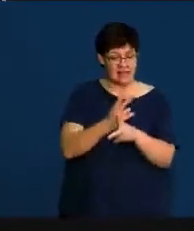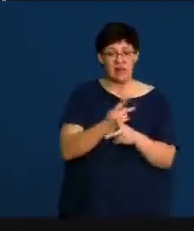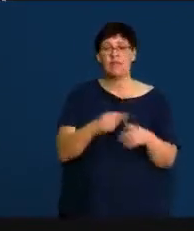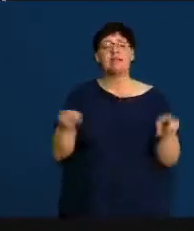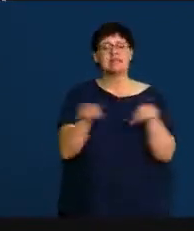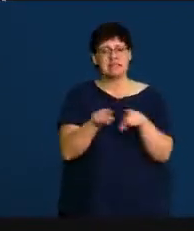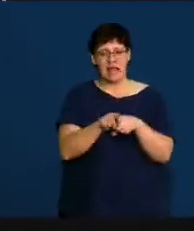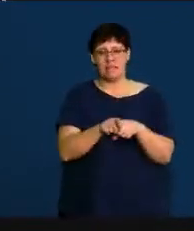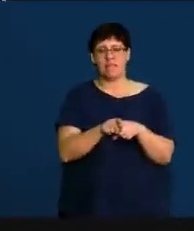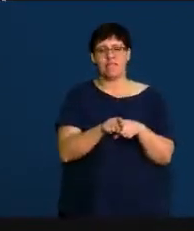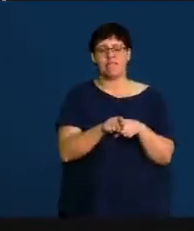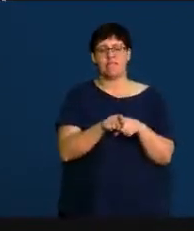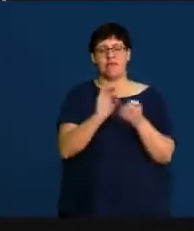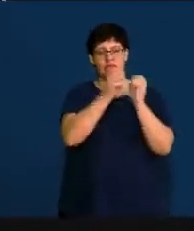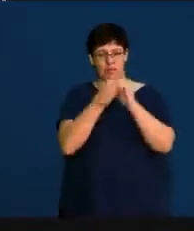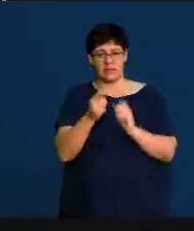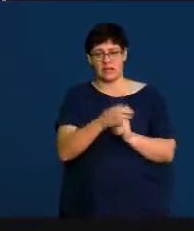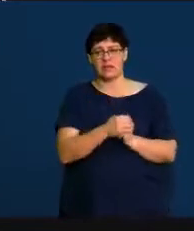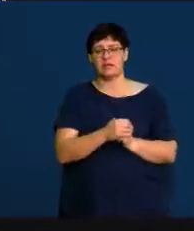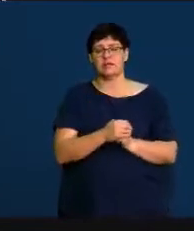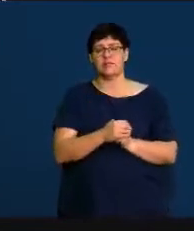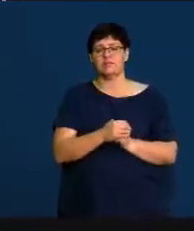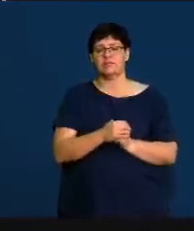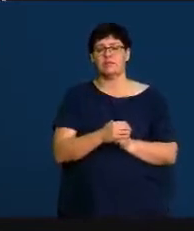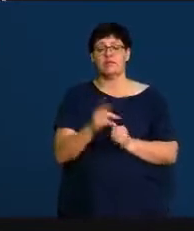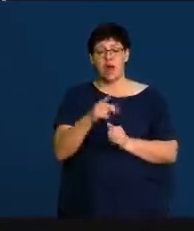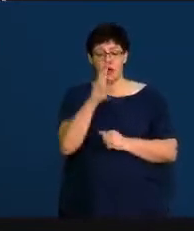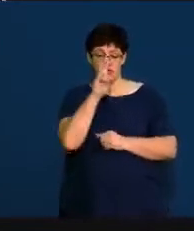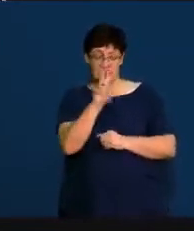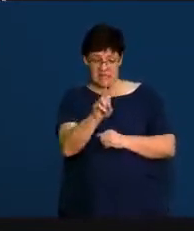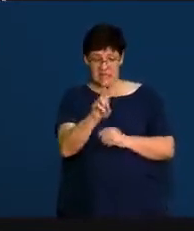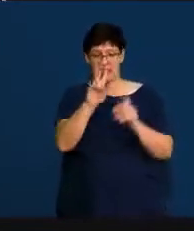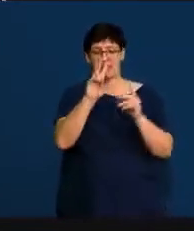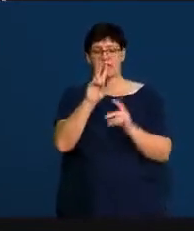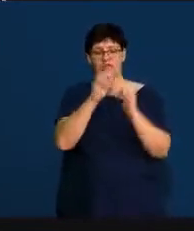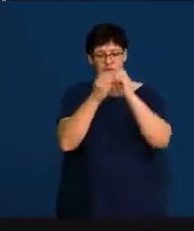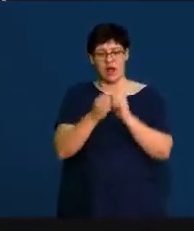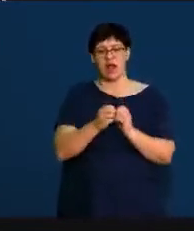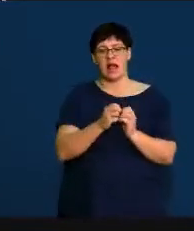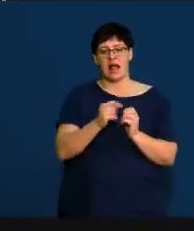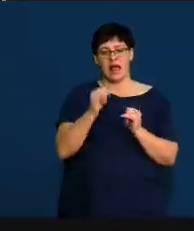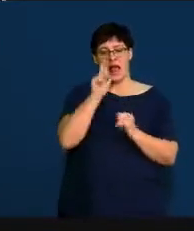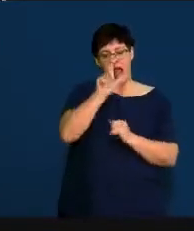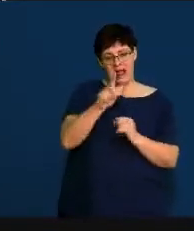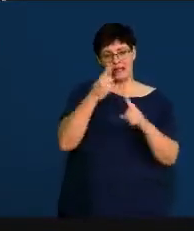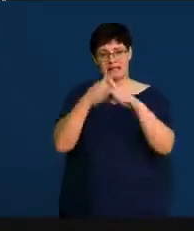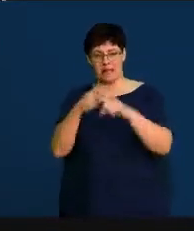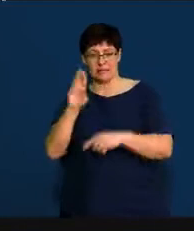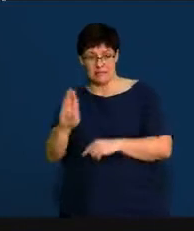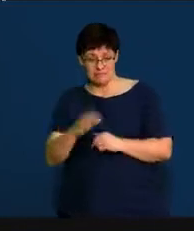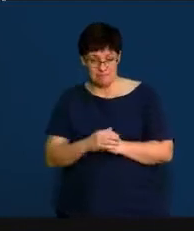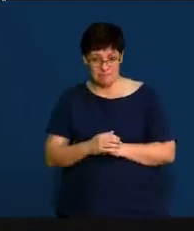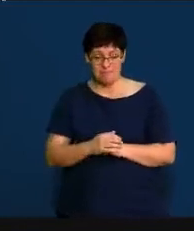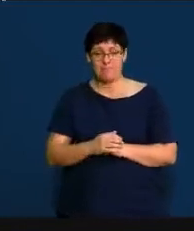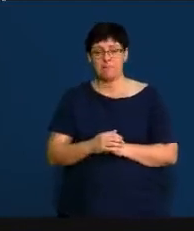same formula. I'm going to change that highlighter. Notice the formula, length times breadth. But in this